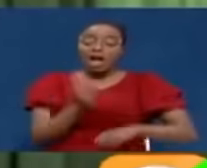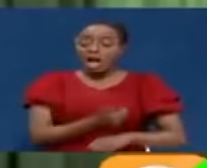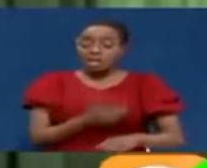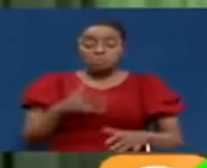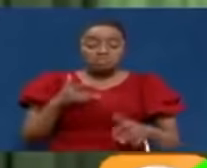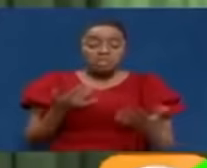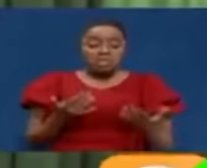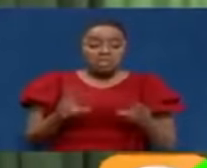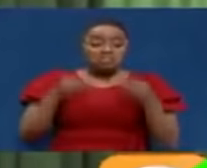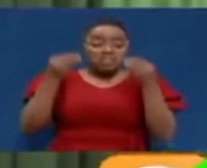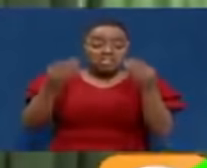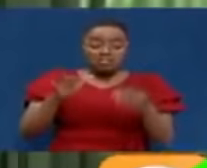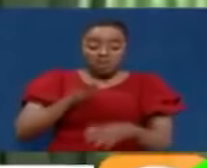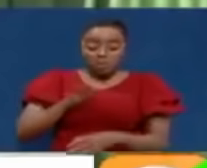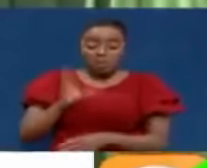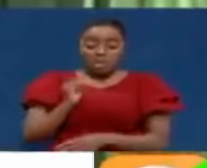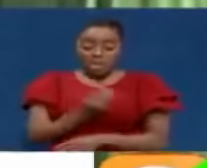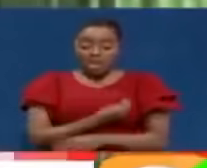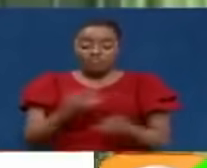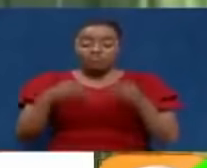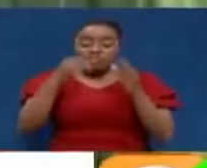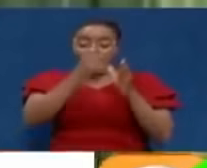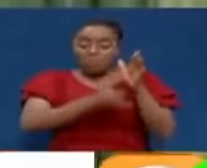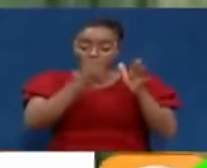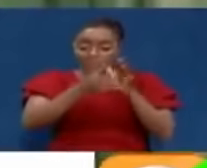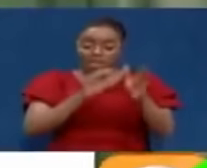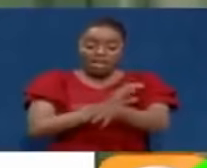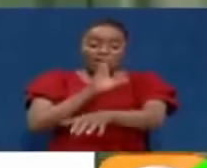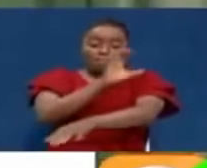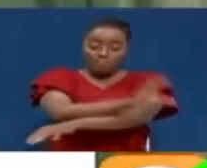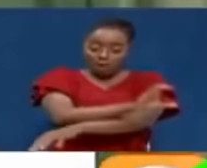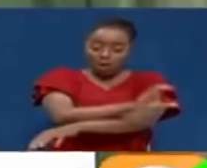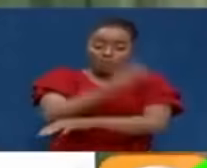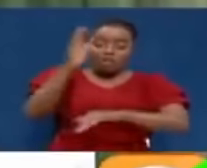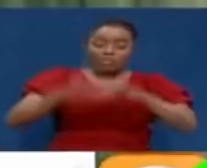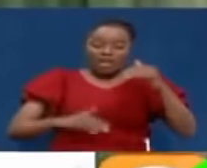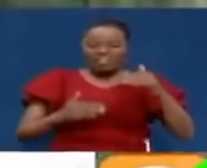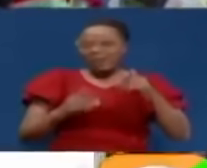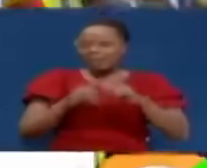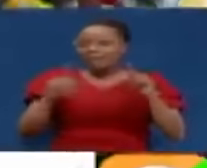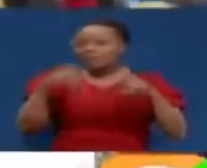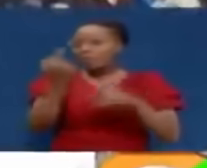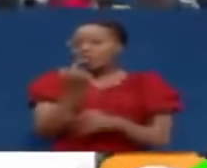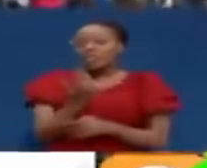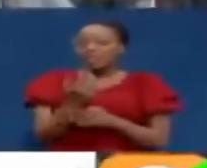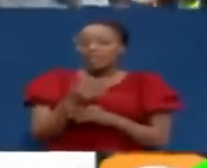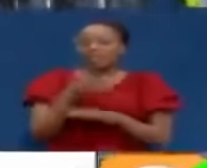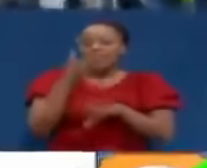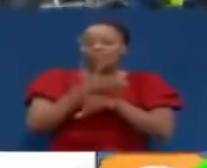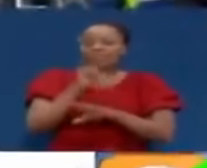radhi huyu anapatia mama zetu mashini za kufanyia kazi na kuempower badala ya huyu anatupatia pojo.